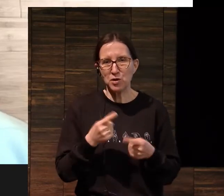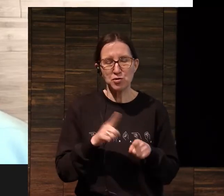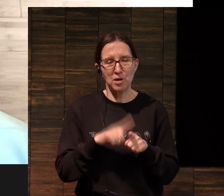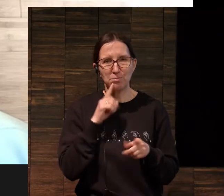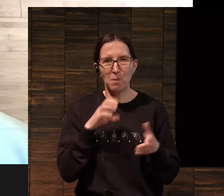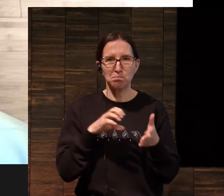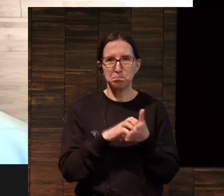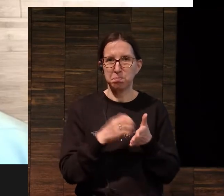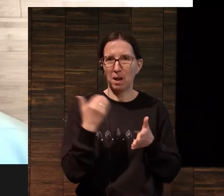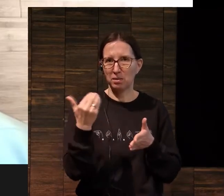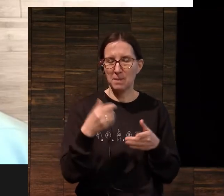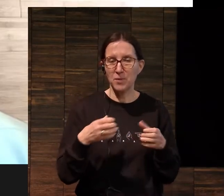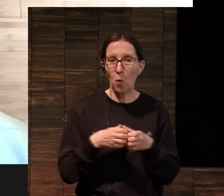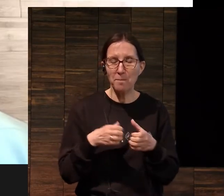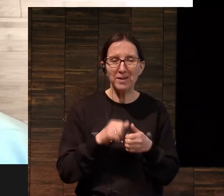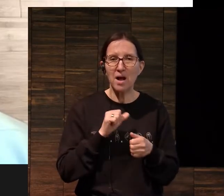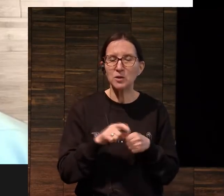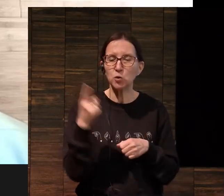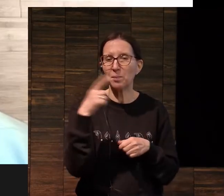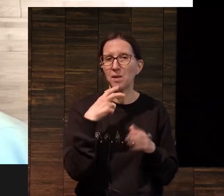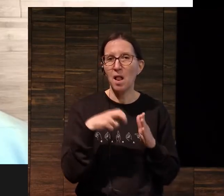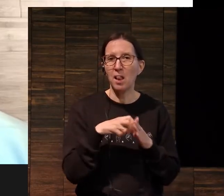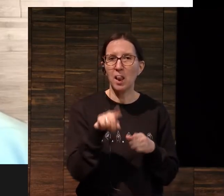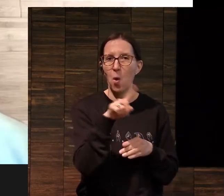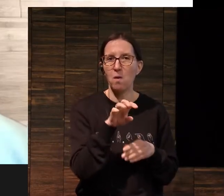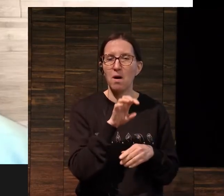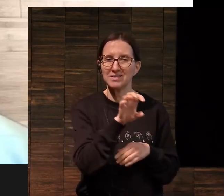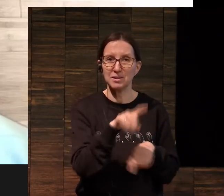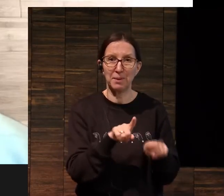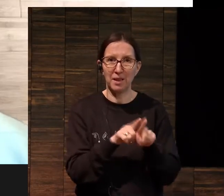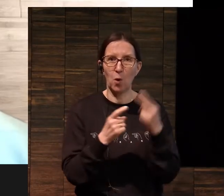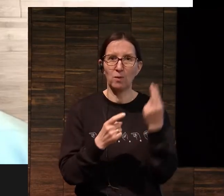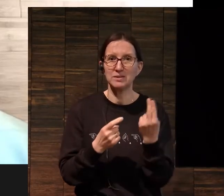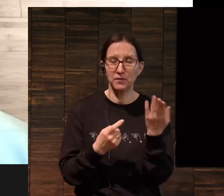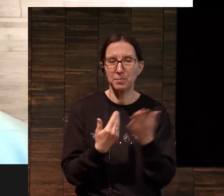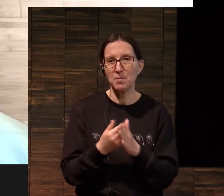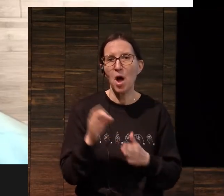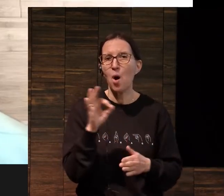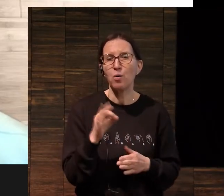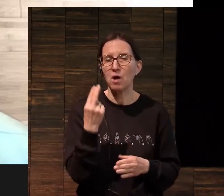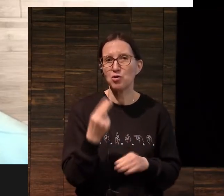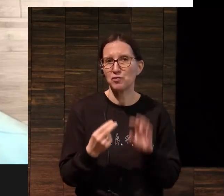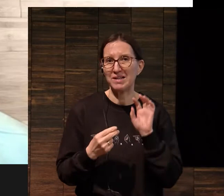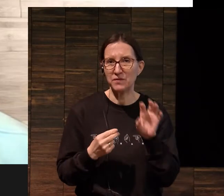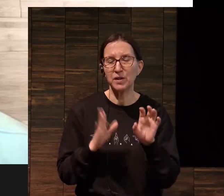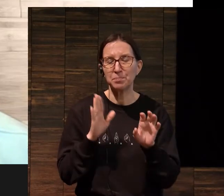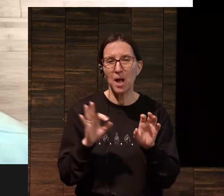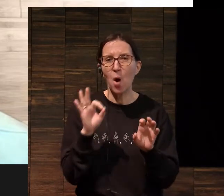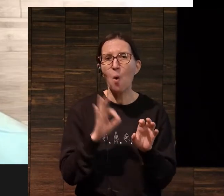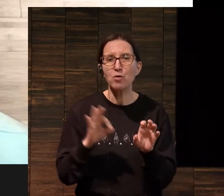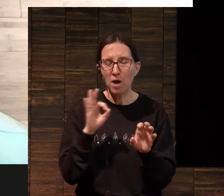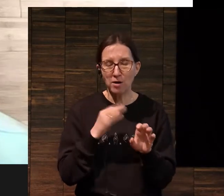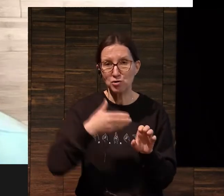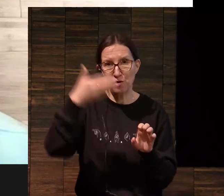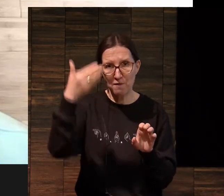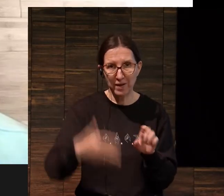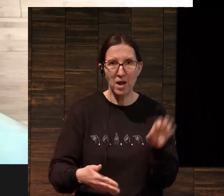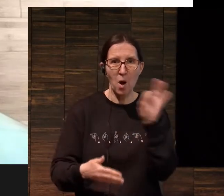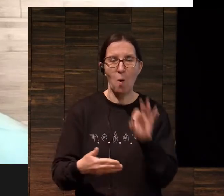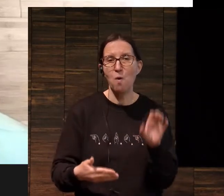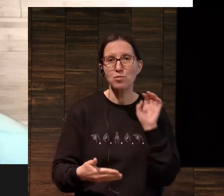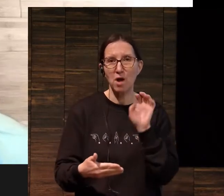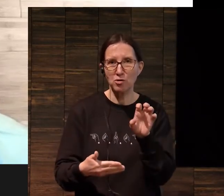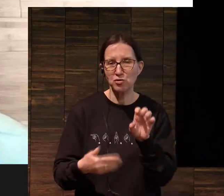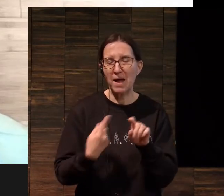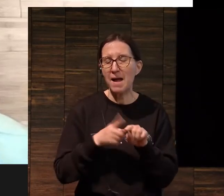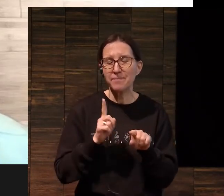on orange is the hardest color combination to make accessible. So you need a design team that is aware